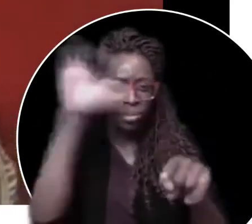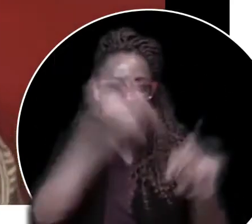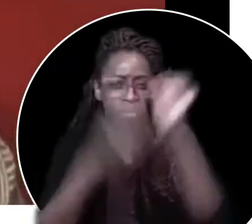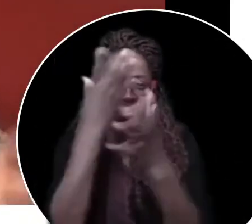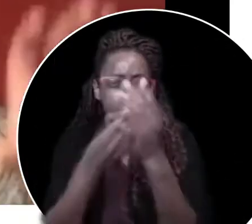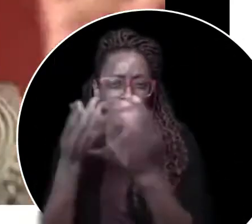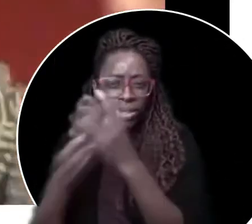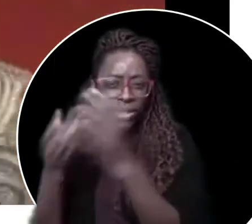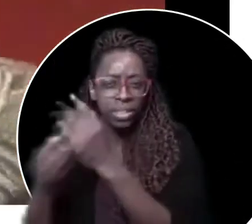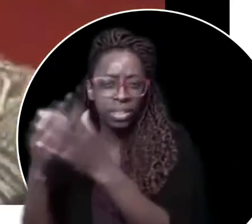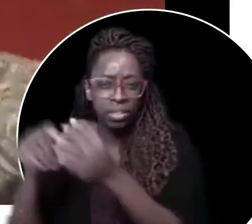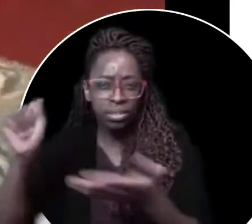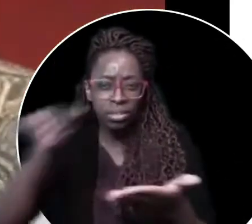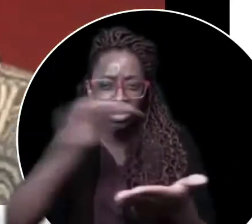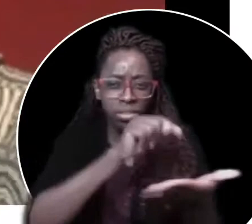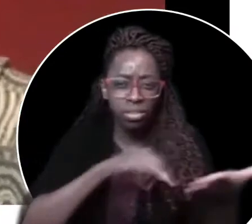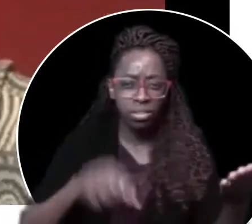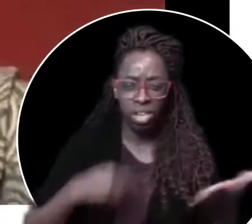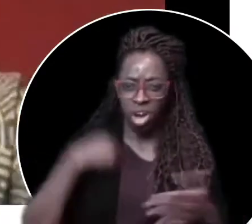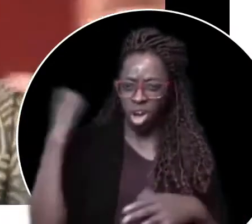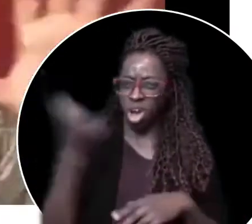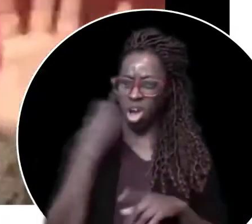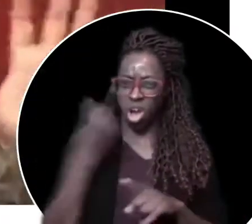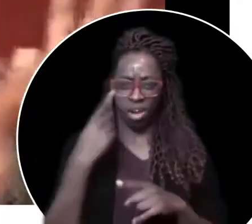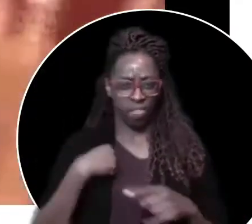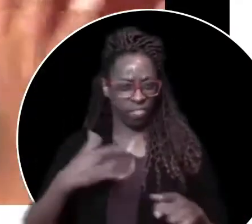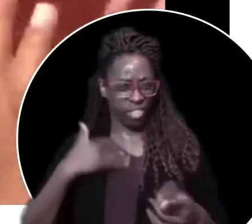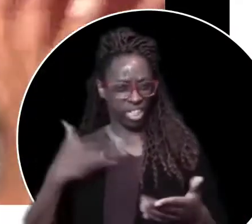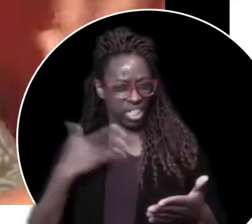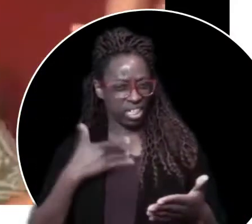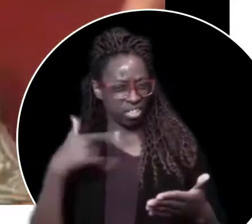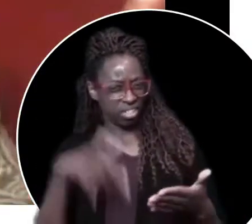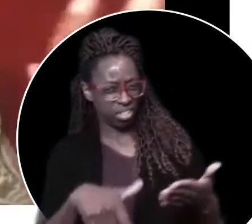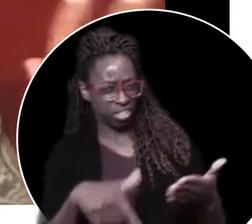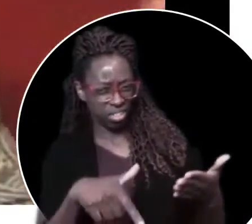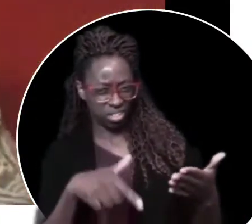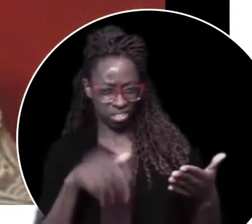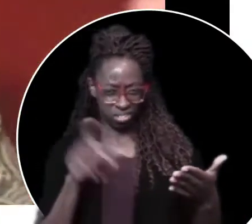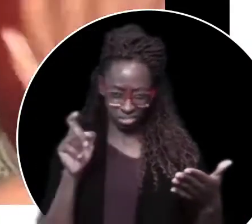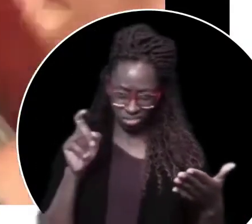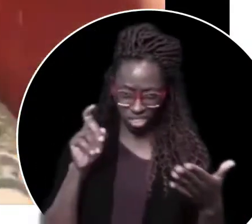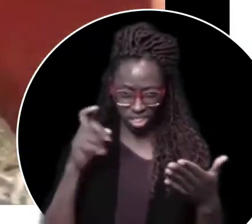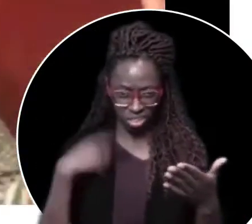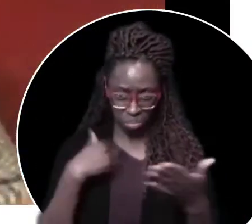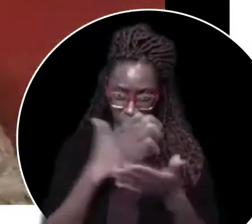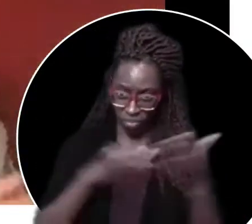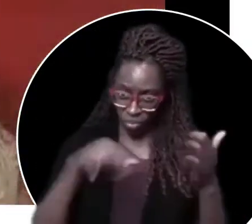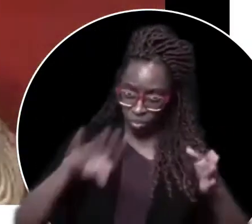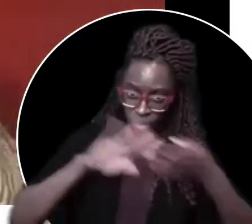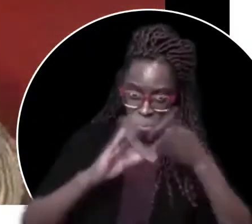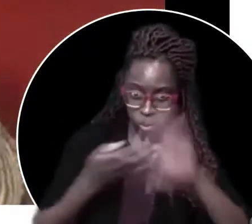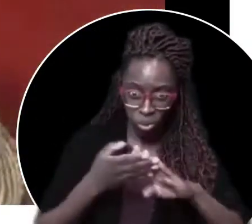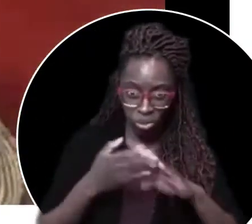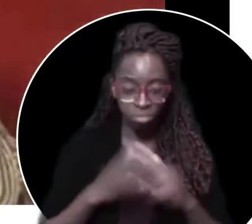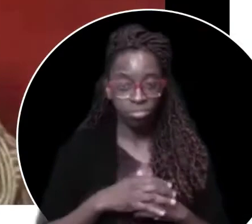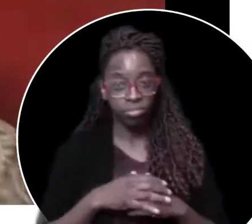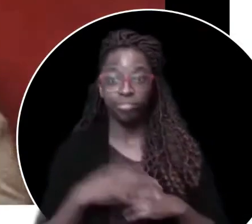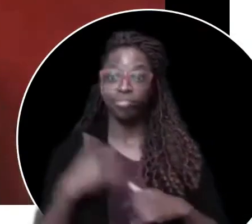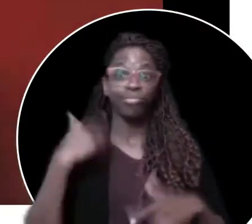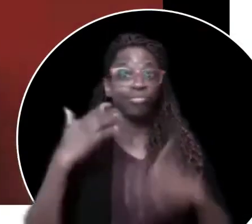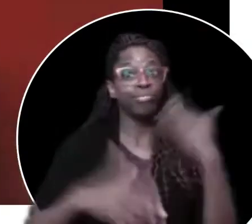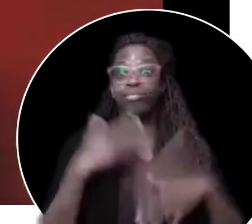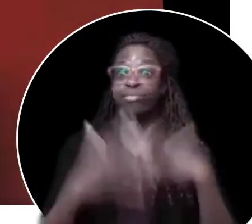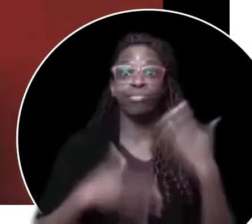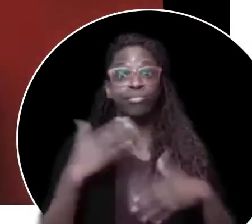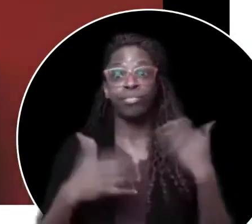feeling that, okay, I am part of this community and I'm gonna live and express myself in this space over here. And then I'm also part